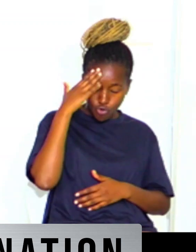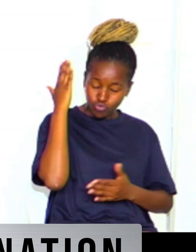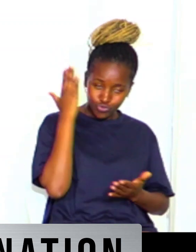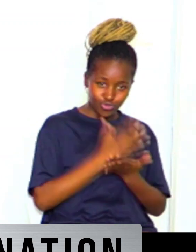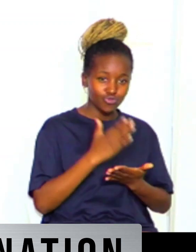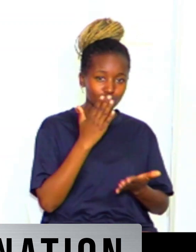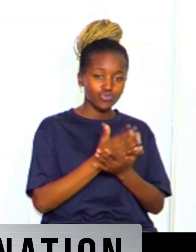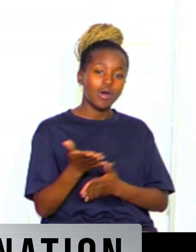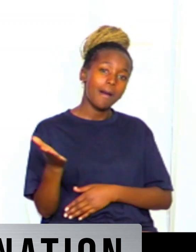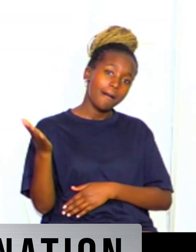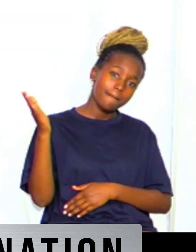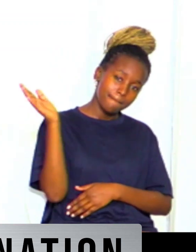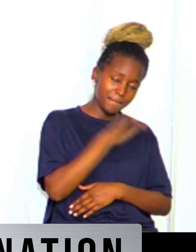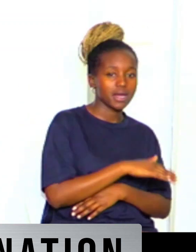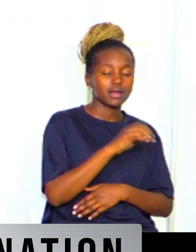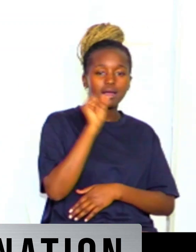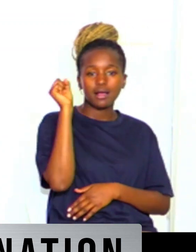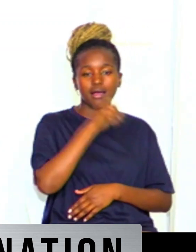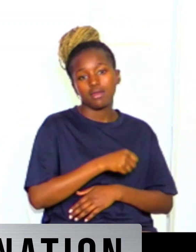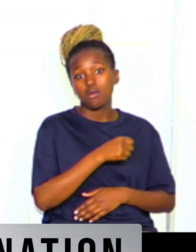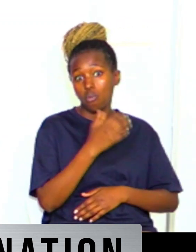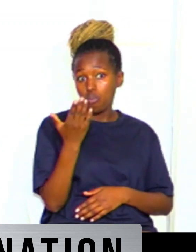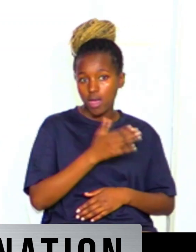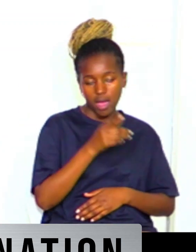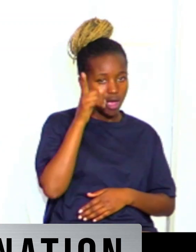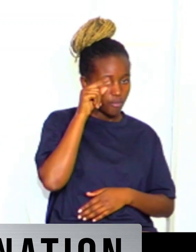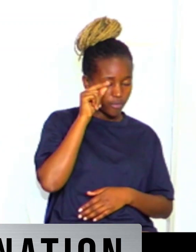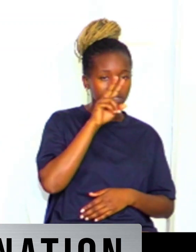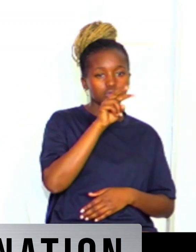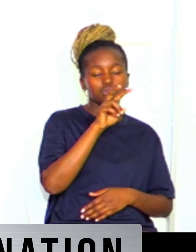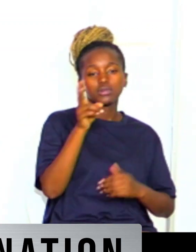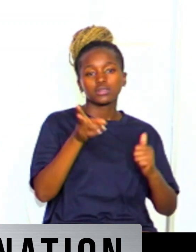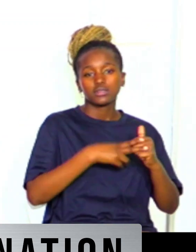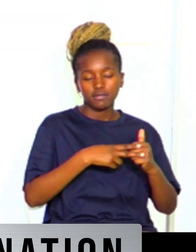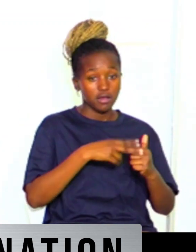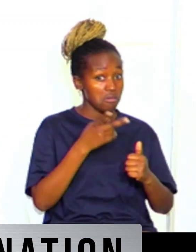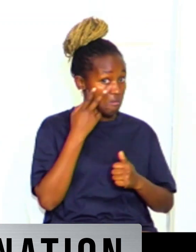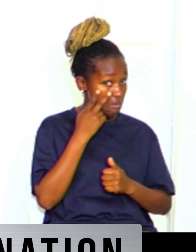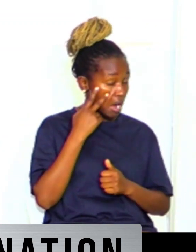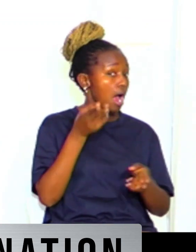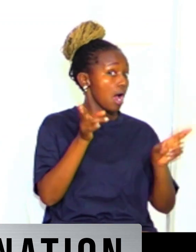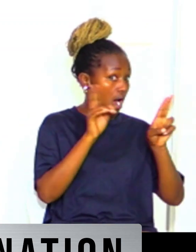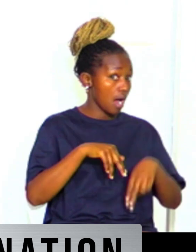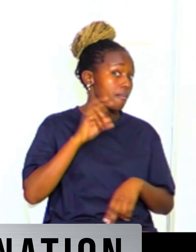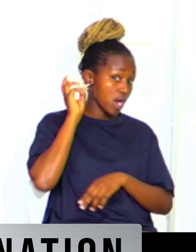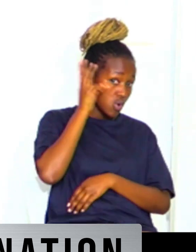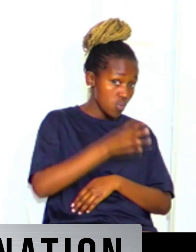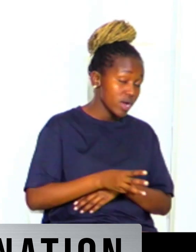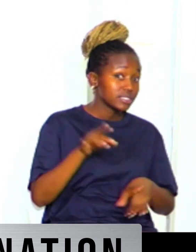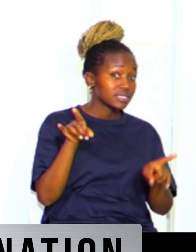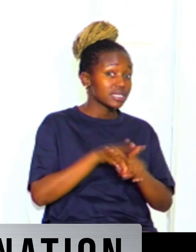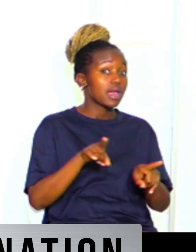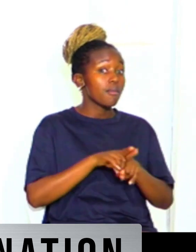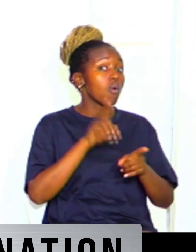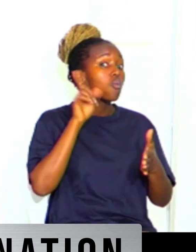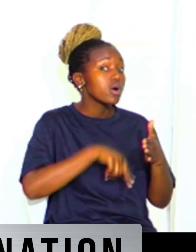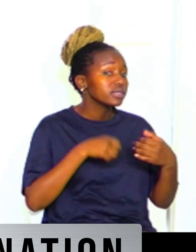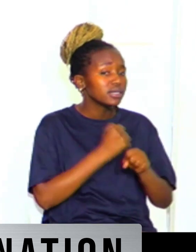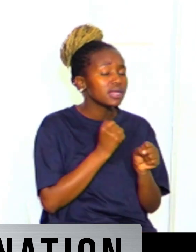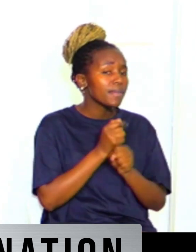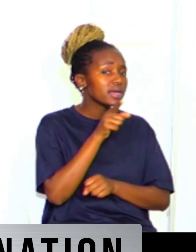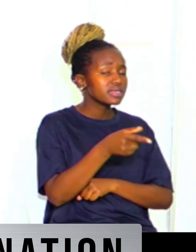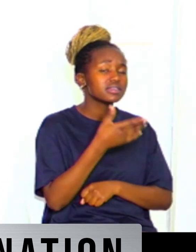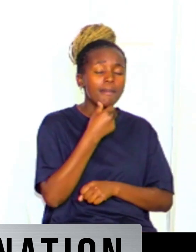kurudi na kuvai bado tu huko Mombasa. 2027, watch this space. Okay. And what is going to make Mike Sonko to